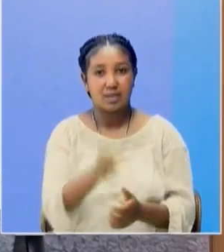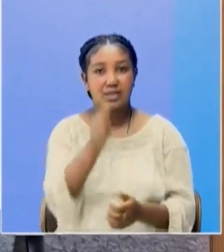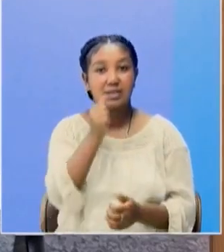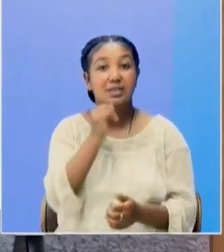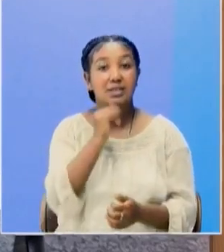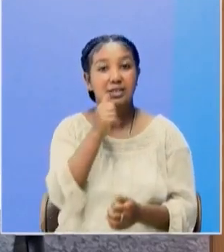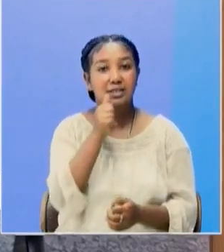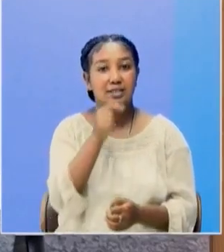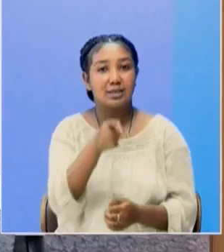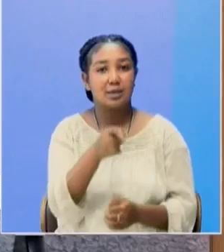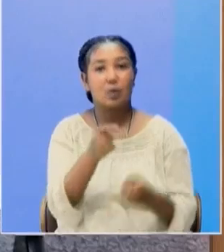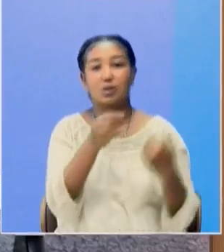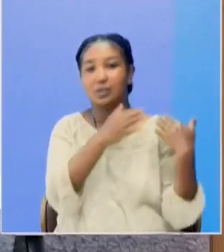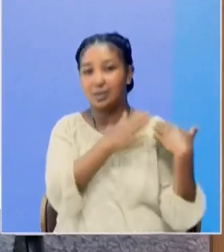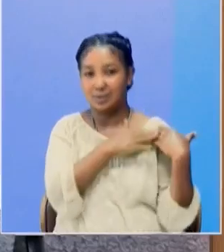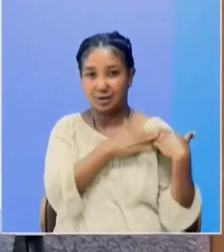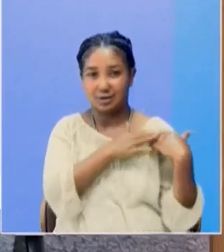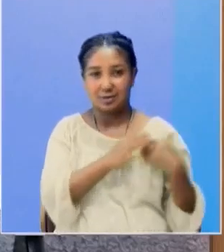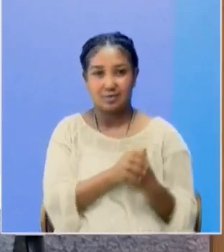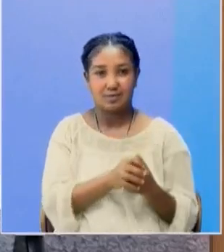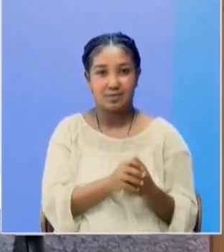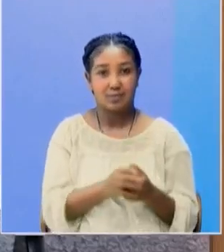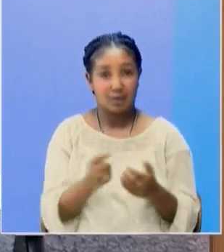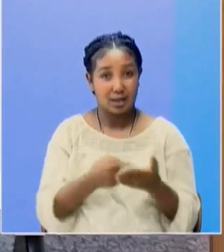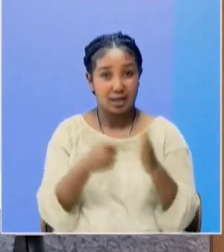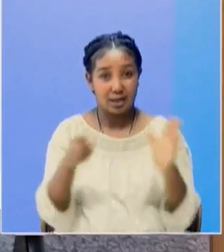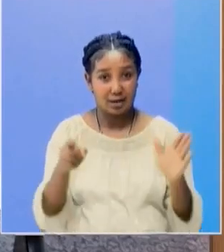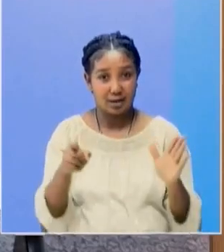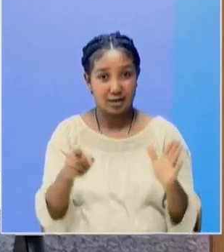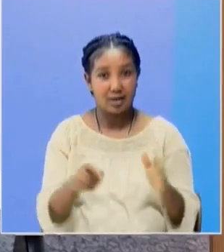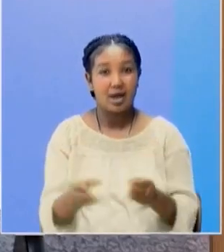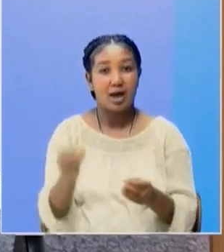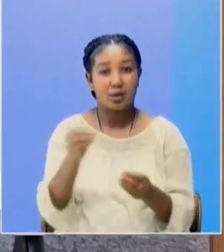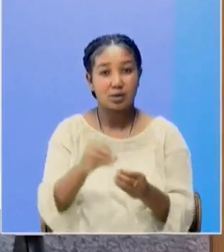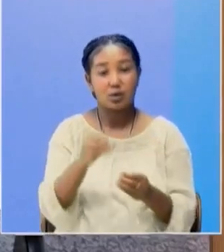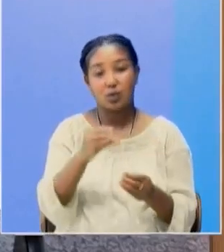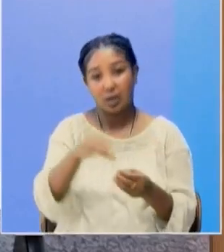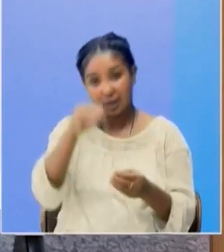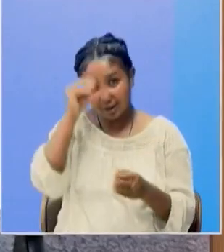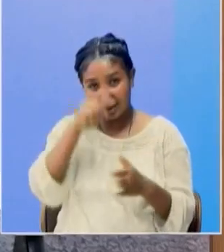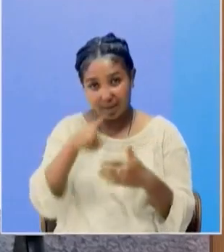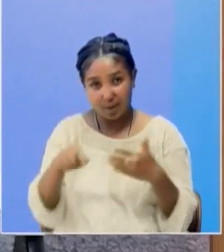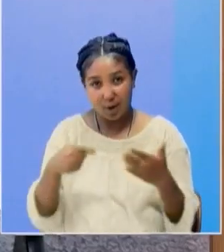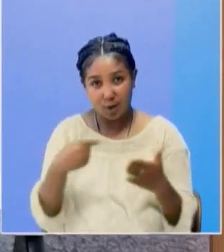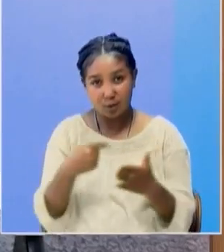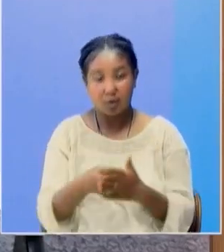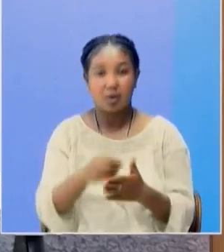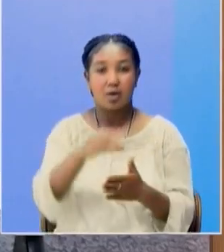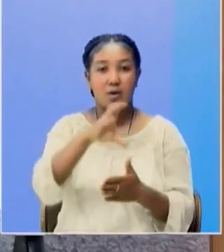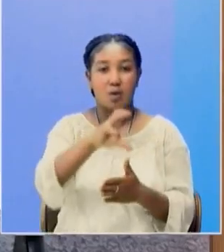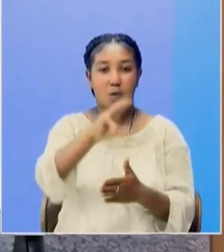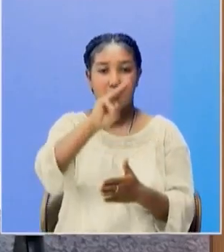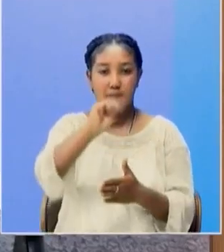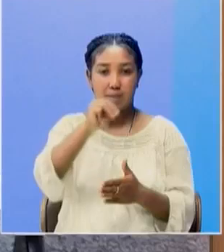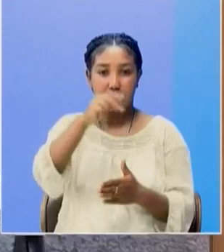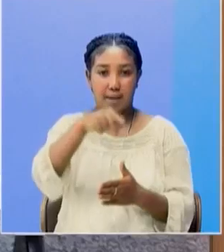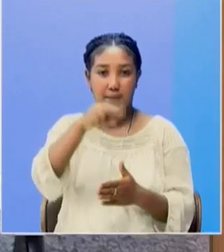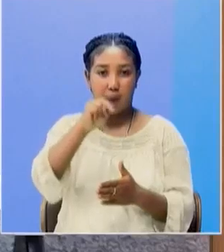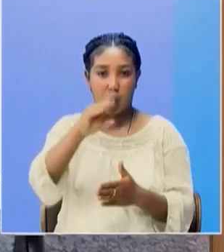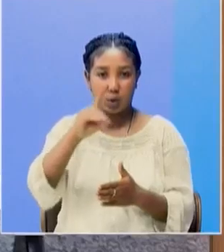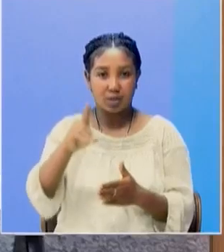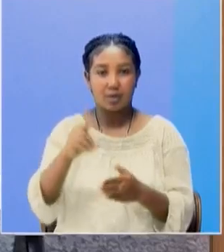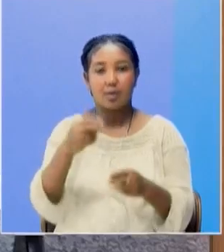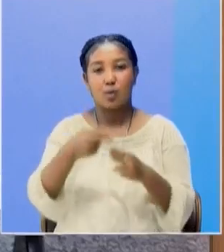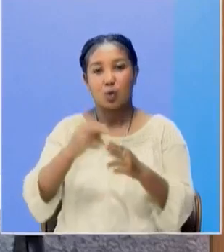is what? The subject. Is it clear? And also we talked about compound